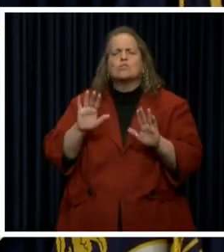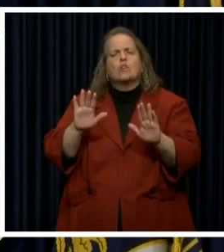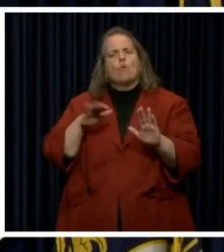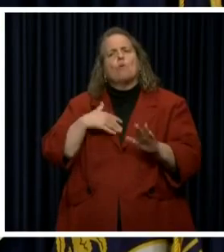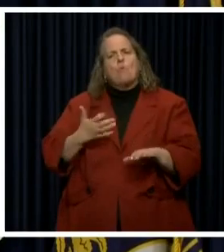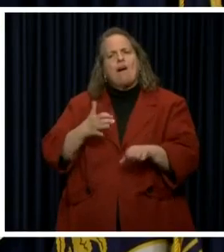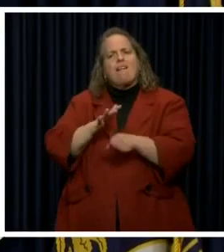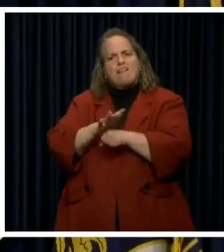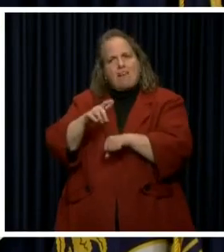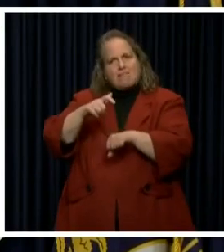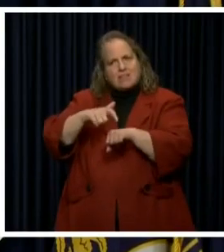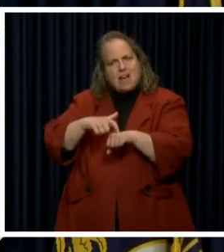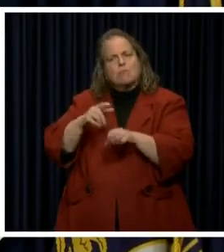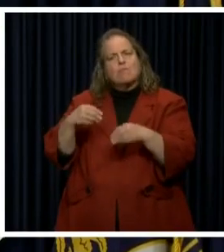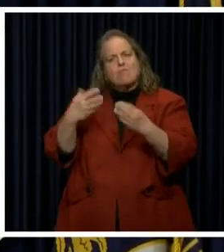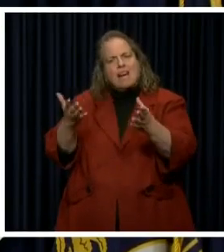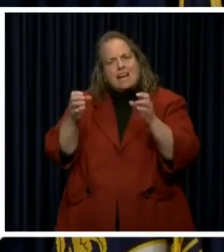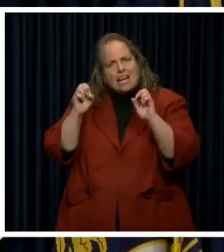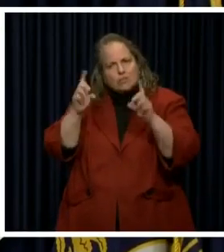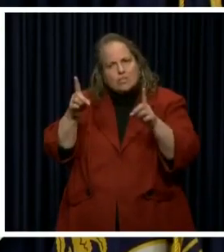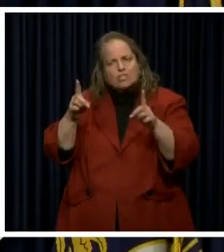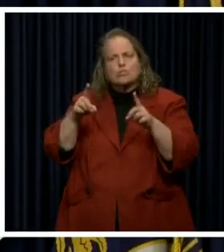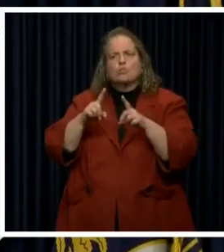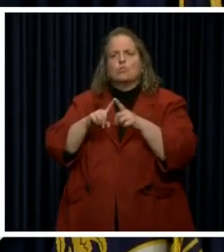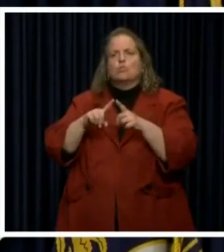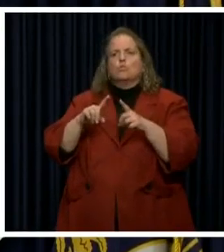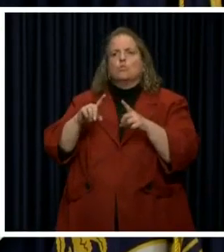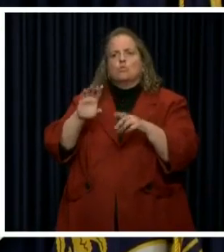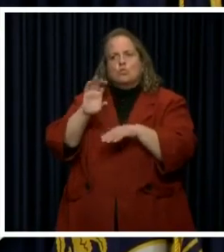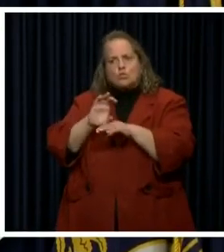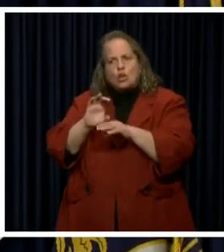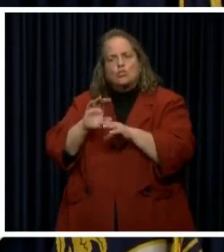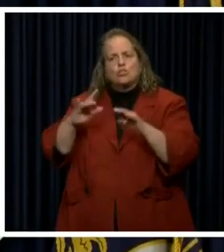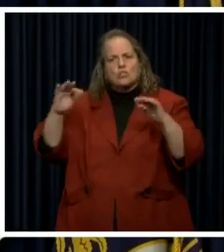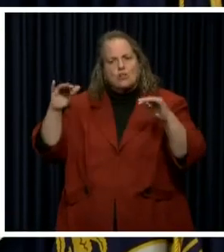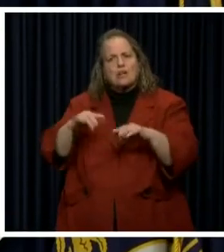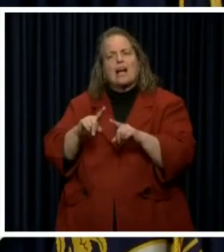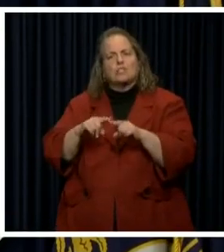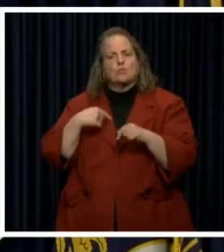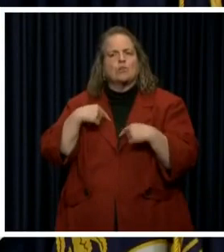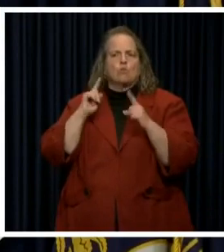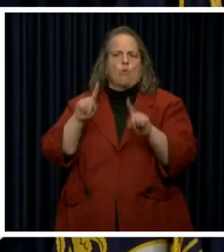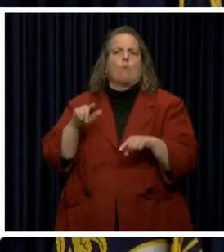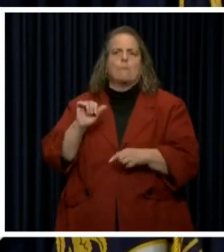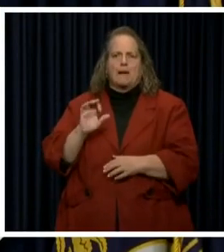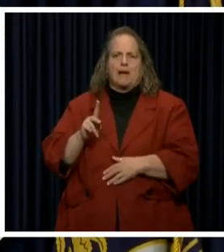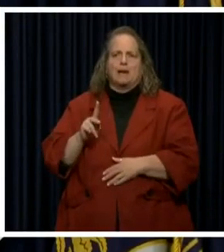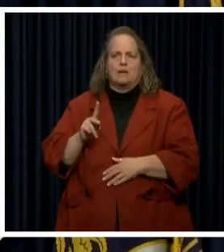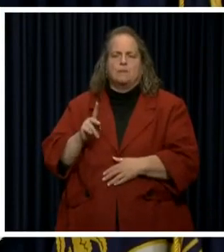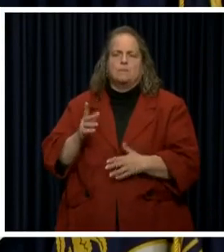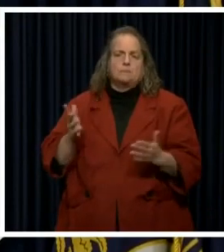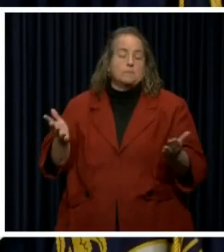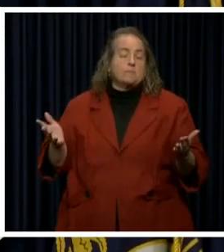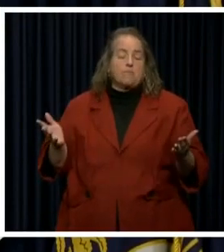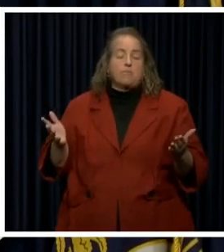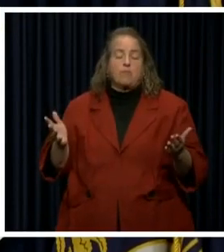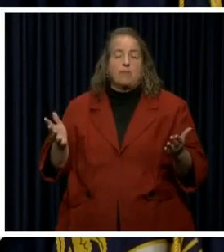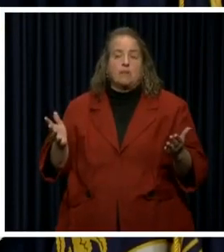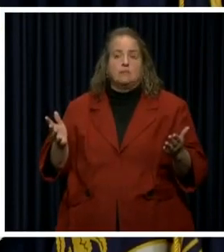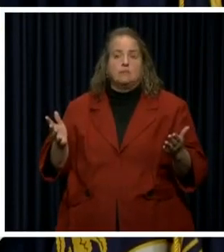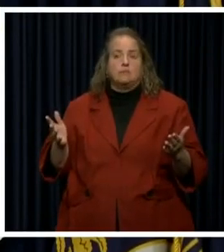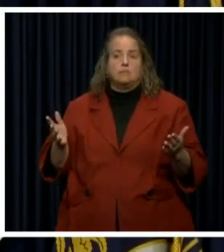enough time to provide the education to congregations as we go back. And there